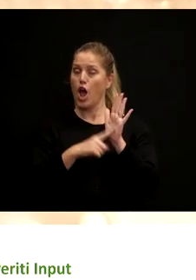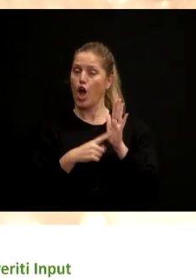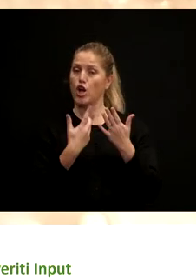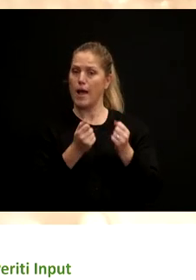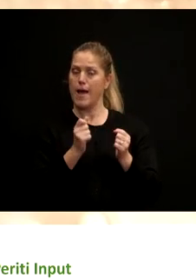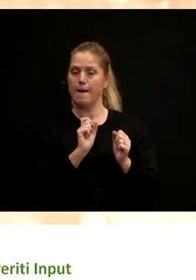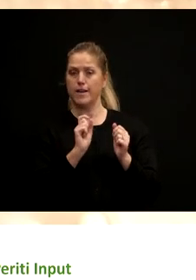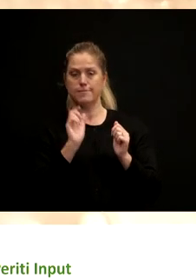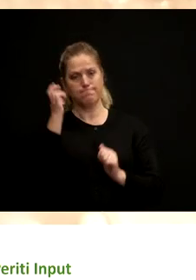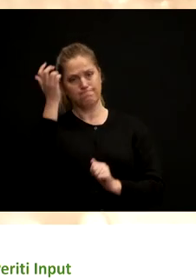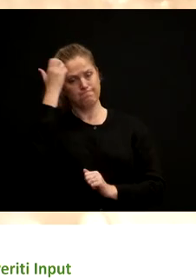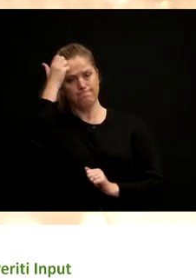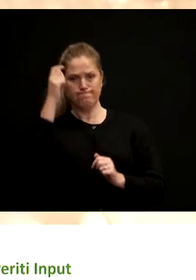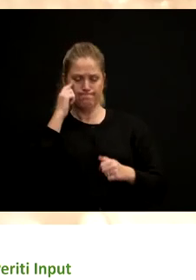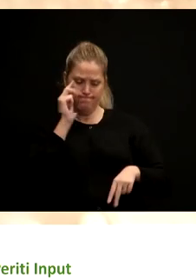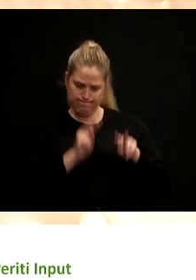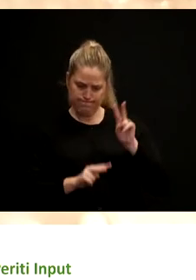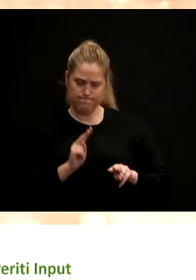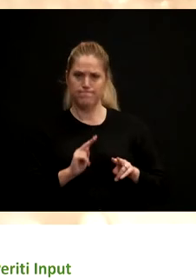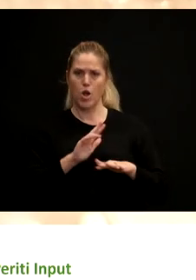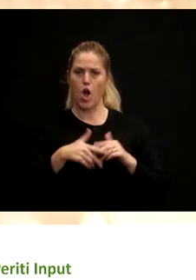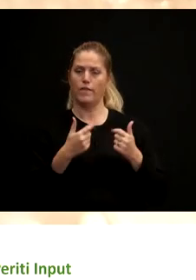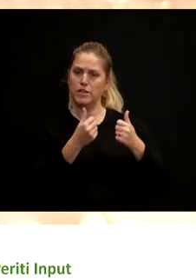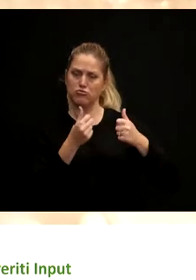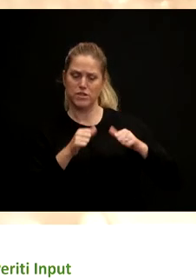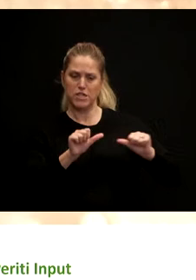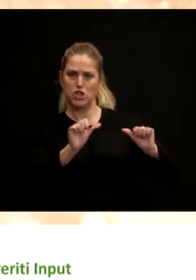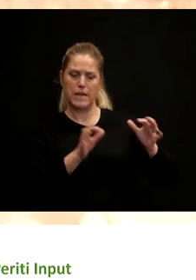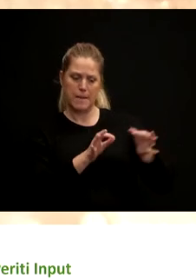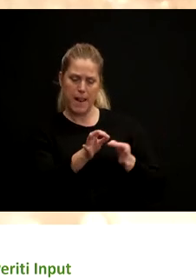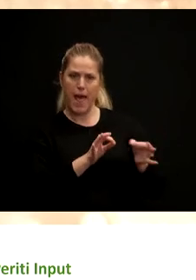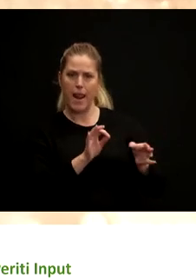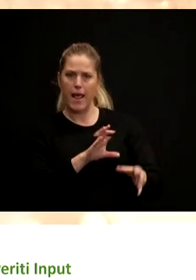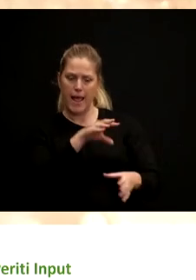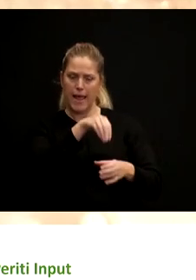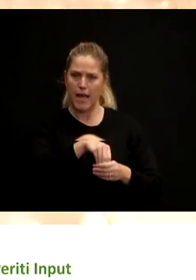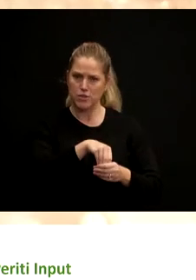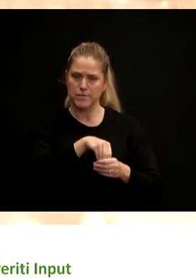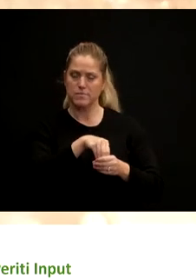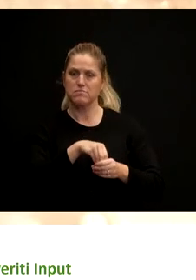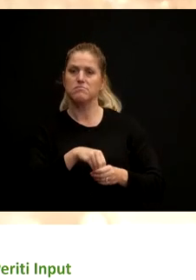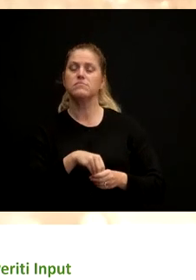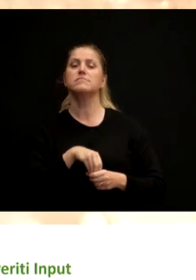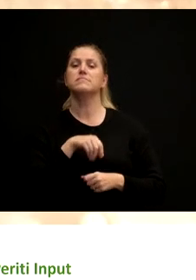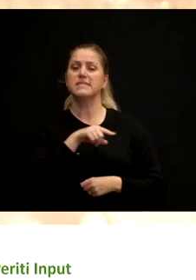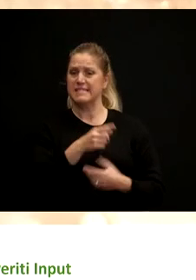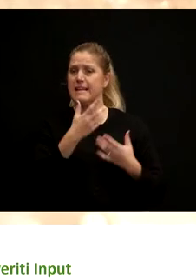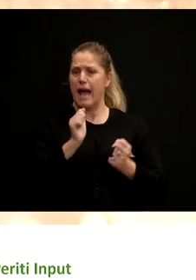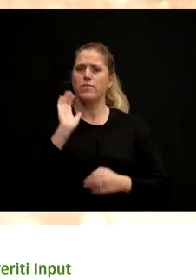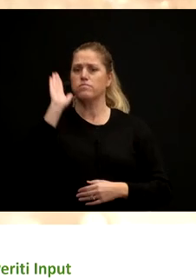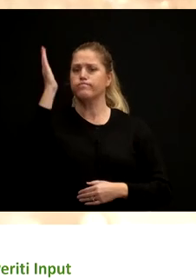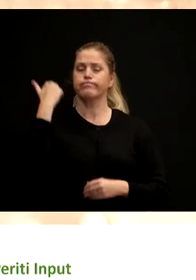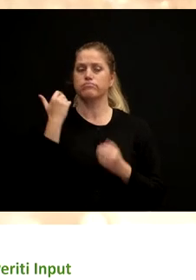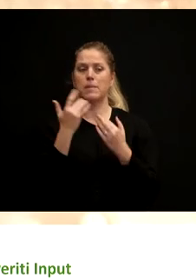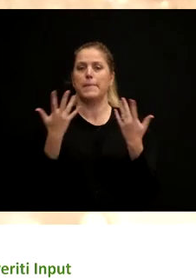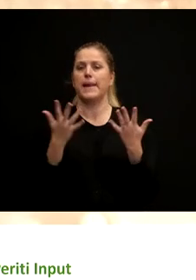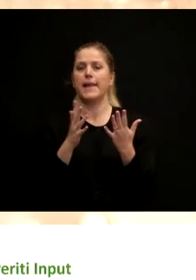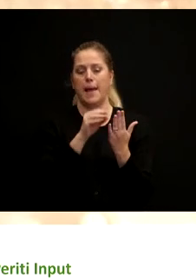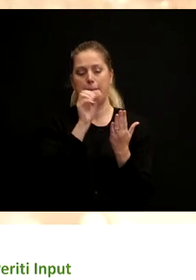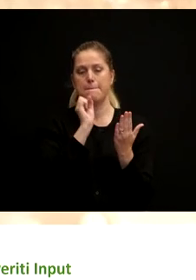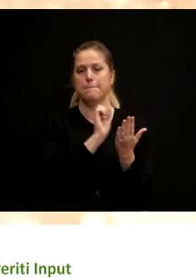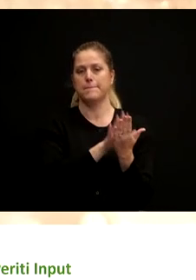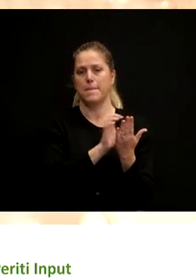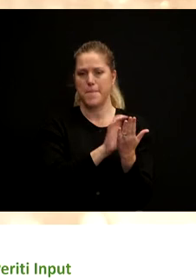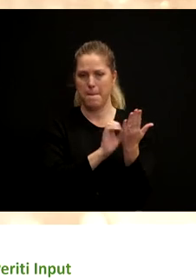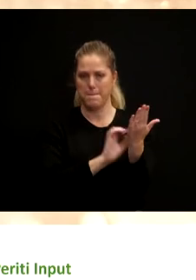analysis, strategic planning and engagement. He too has many publications listed in the material before us. His writing